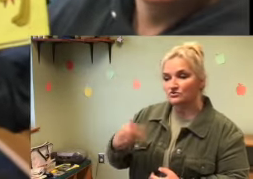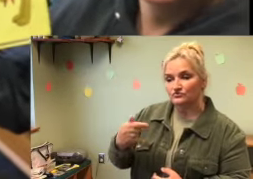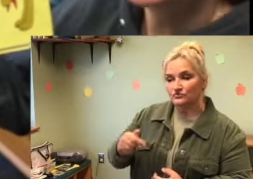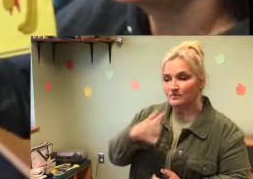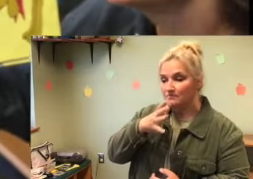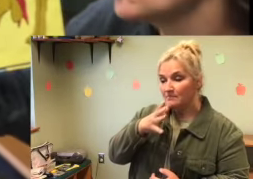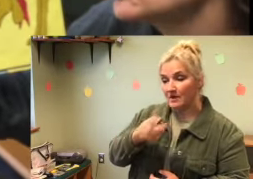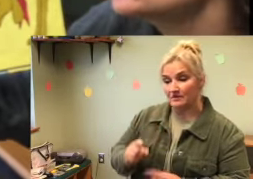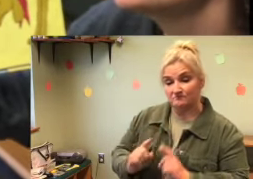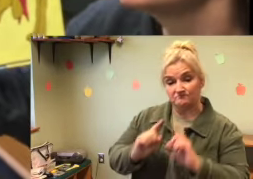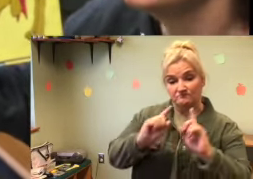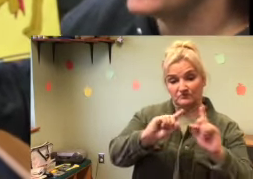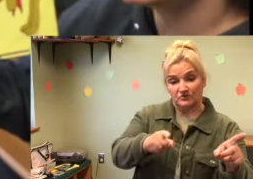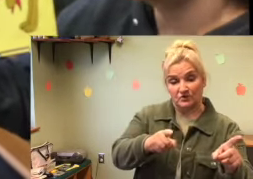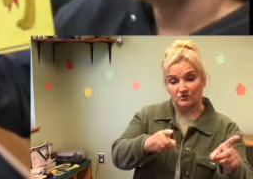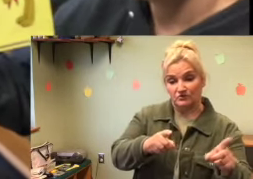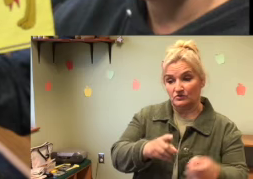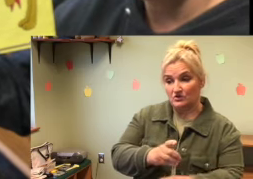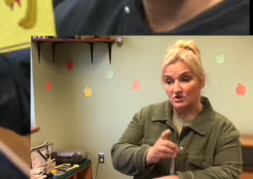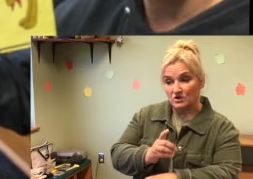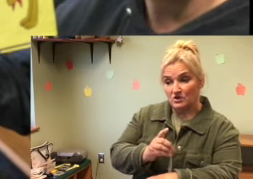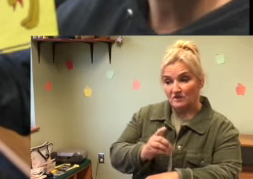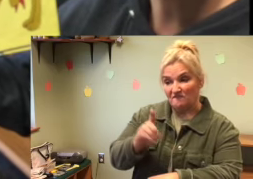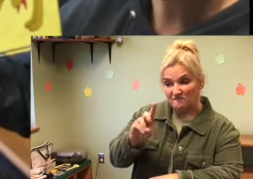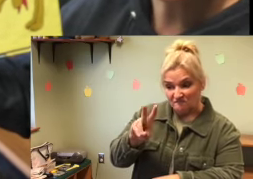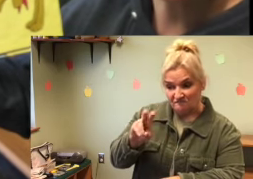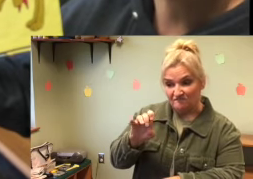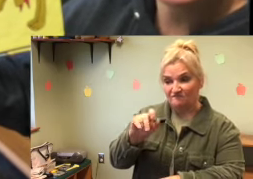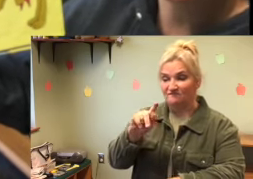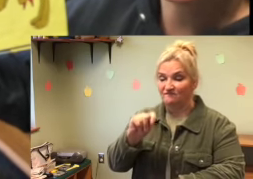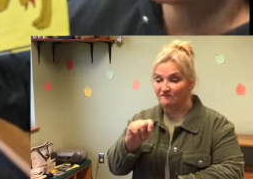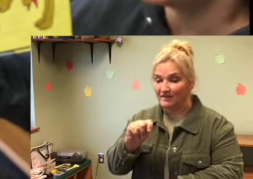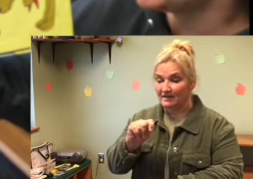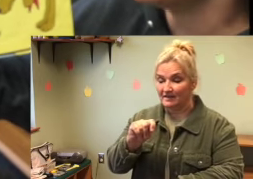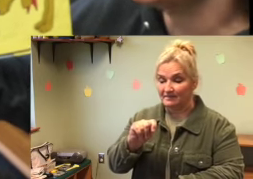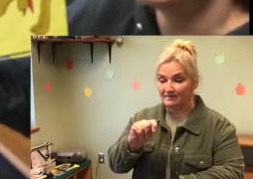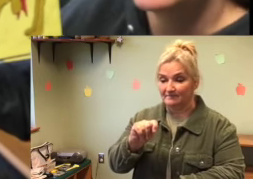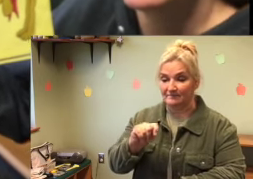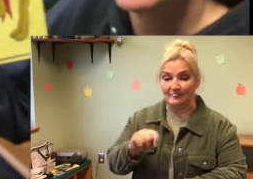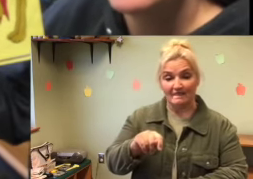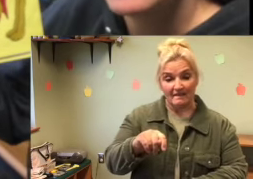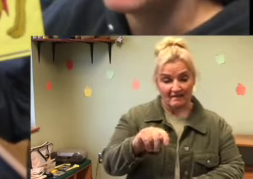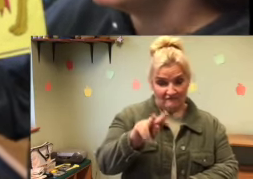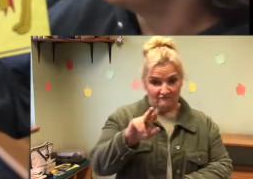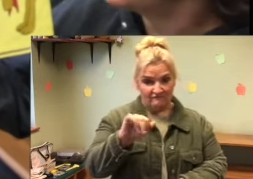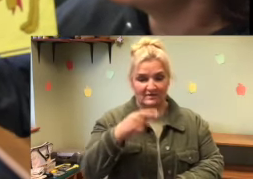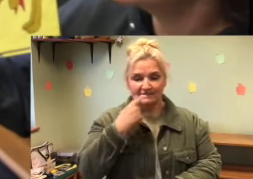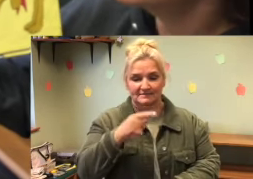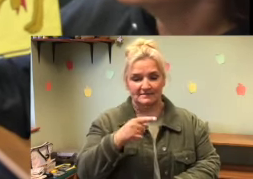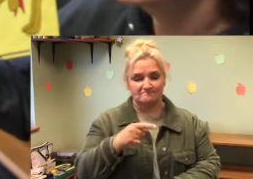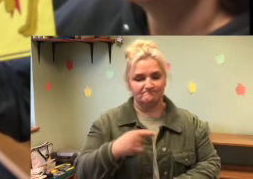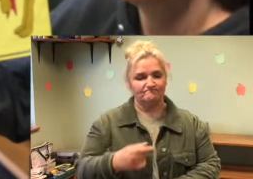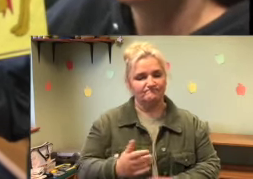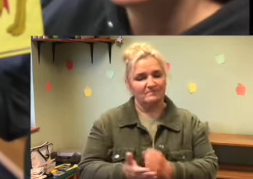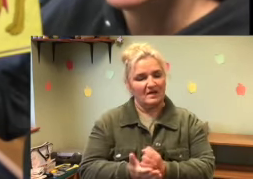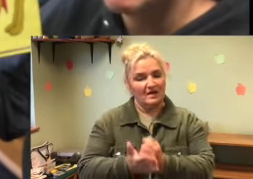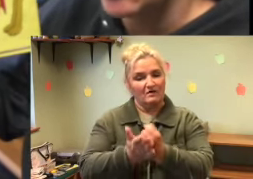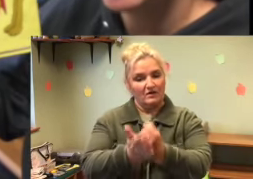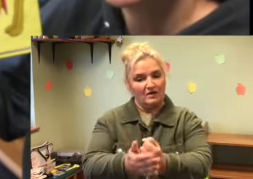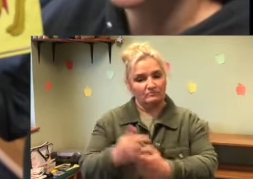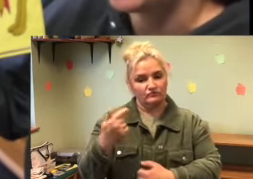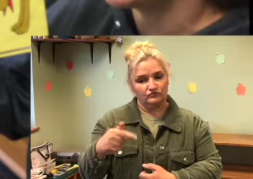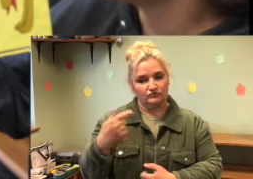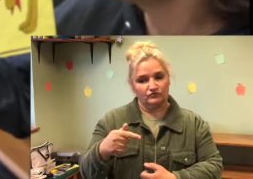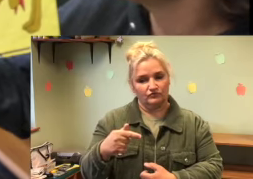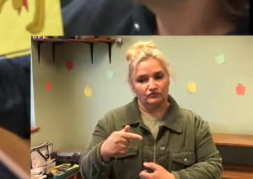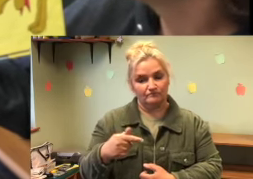George's mother took George to the vet. I'll soon get to the bottom of this, said the vet. Please